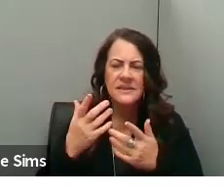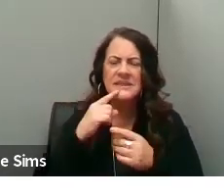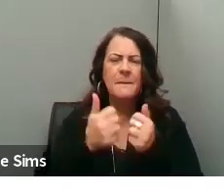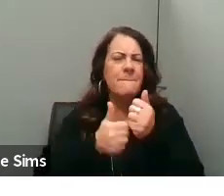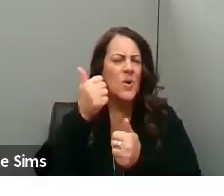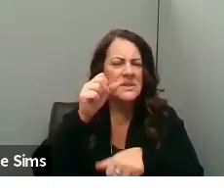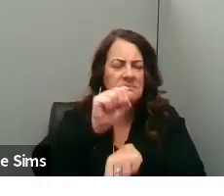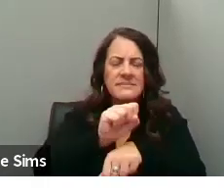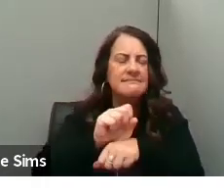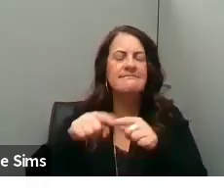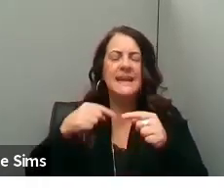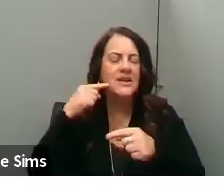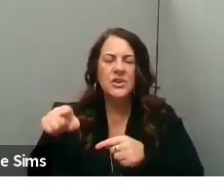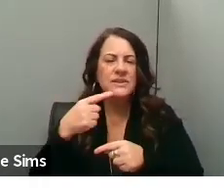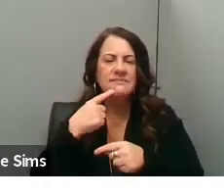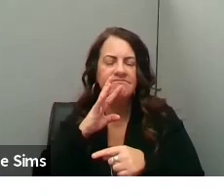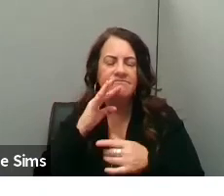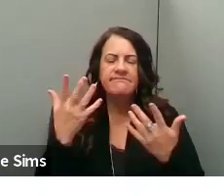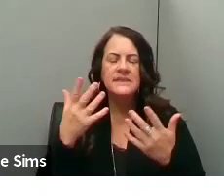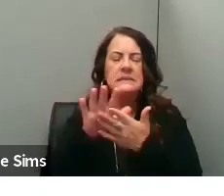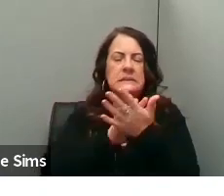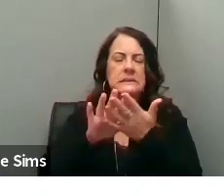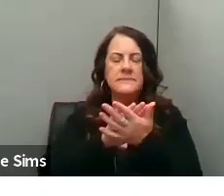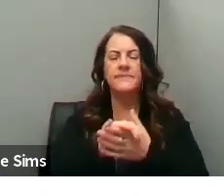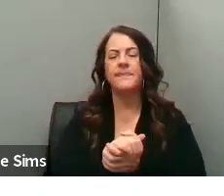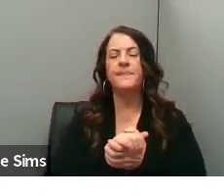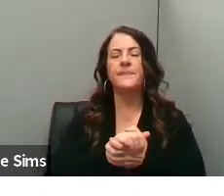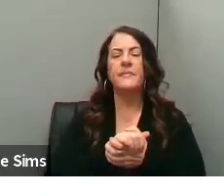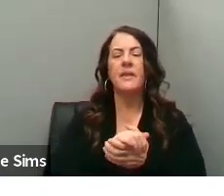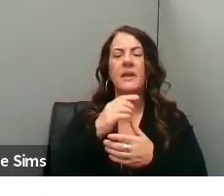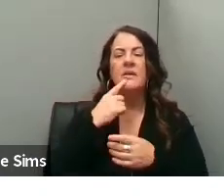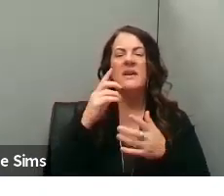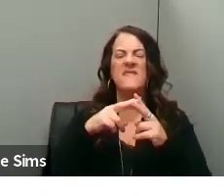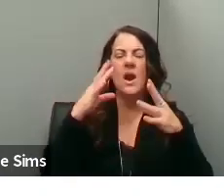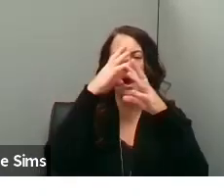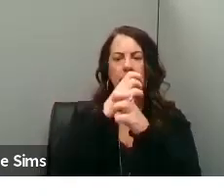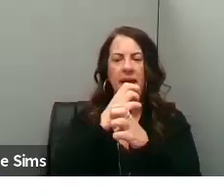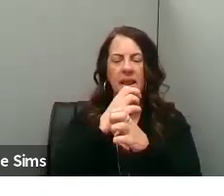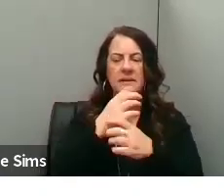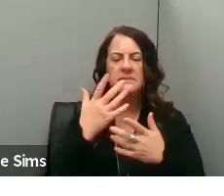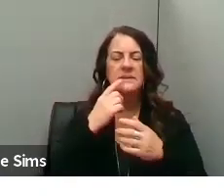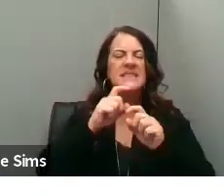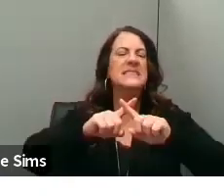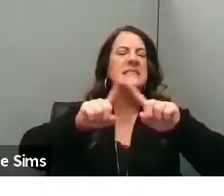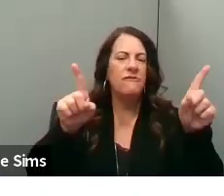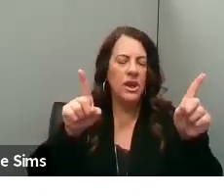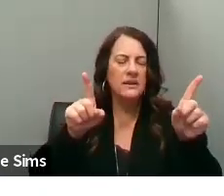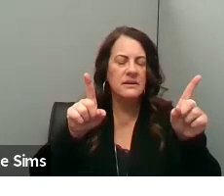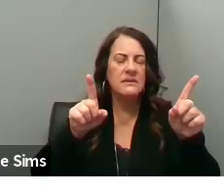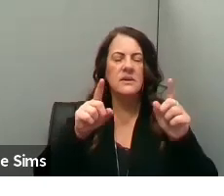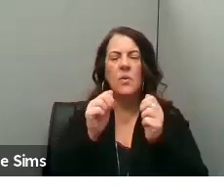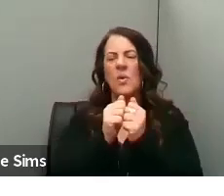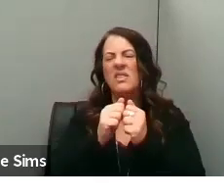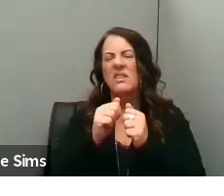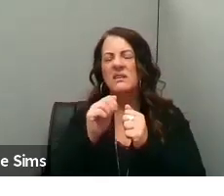most employers is that there are some exceptions for religious entities that are employing people. That gets really complicated, and that can be different at the state and